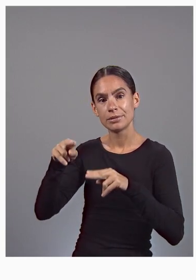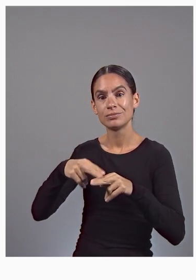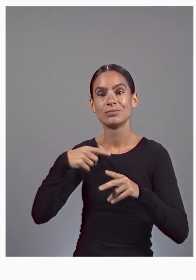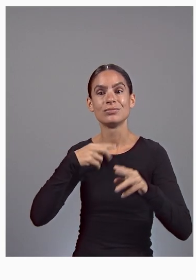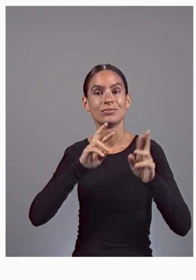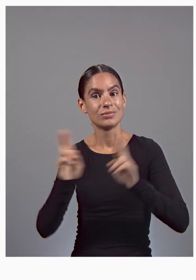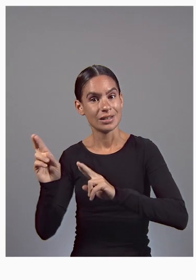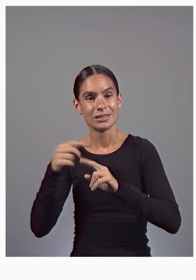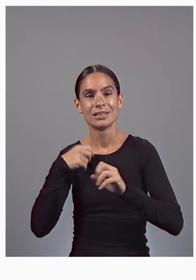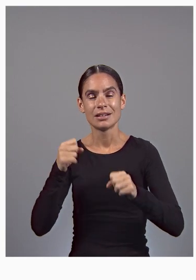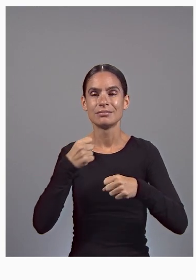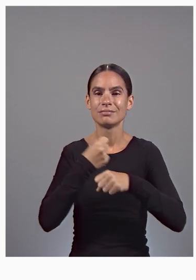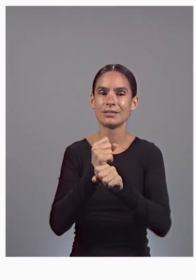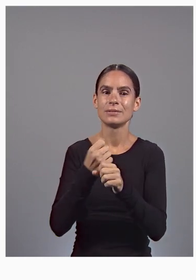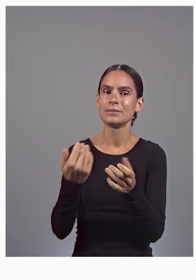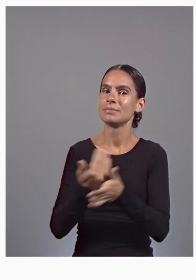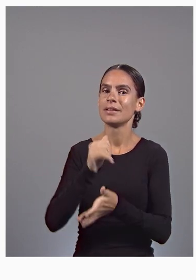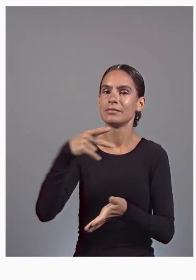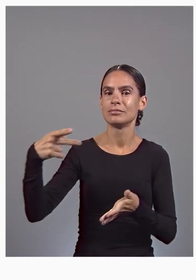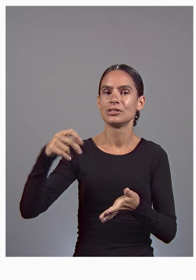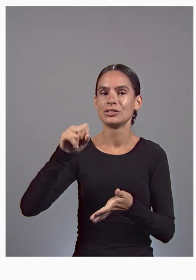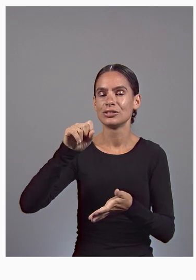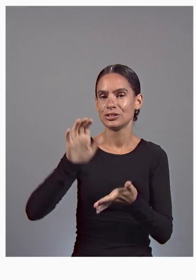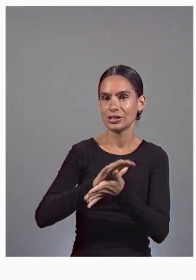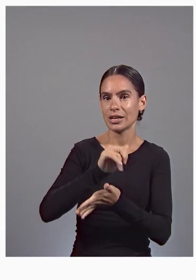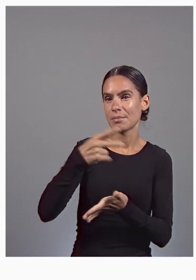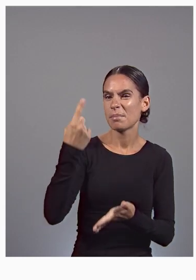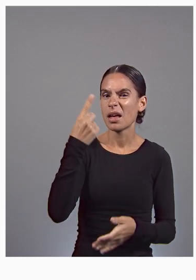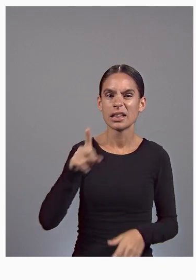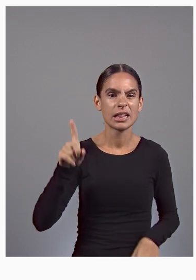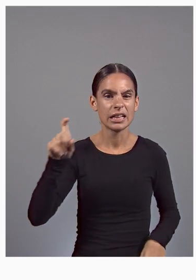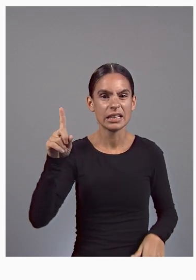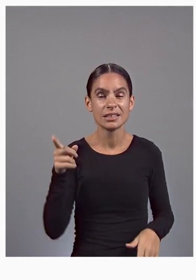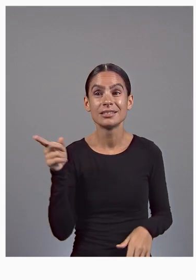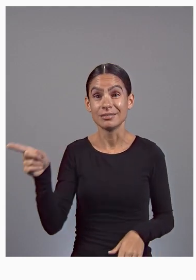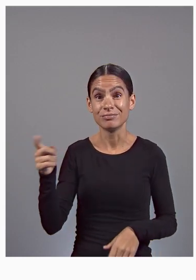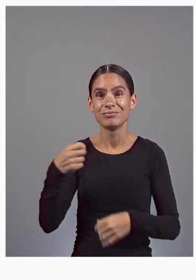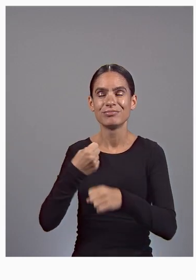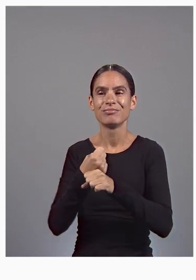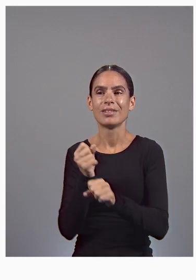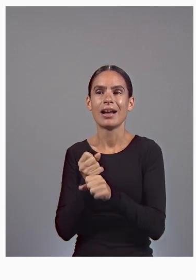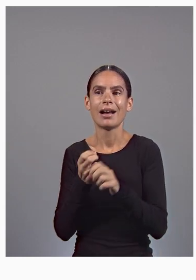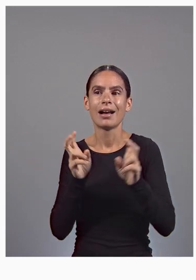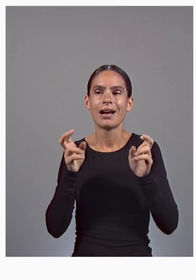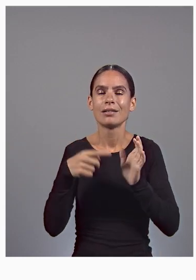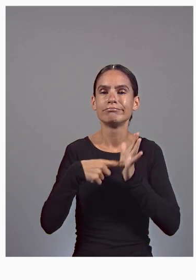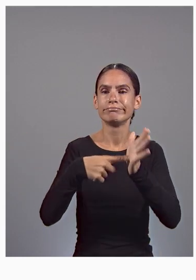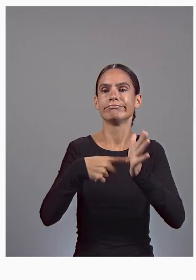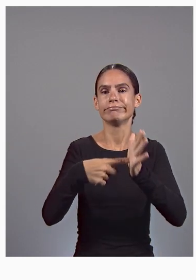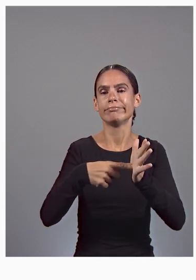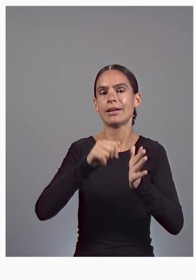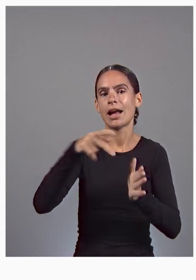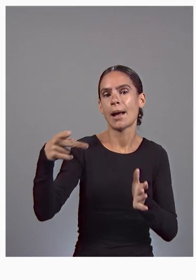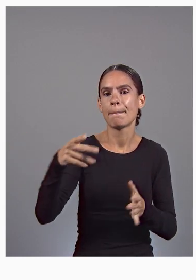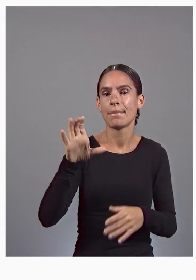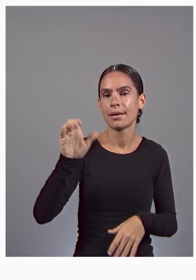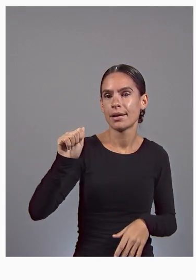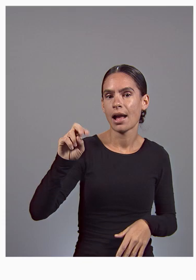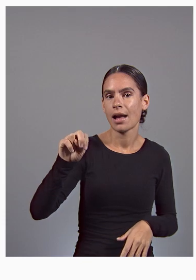with a single click. This creates a prototype app that will be usable on any desktop or mobile